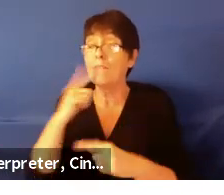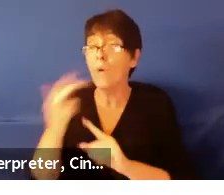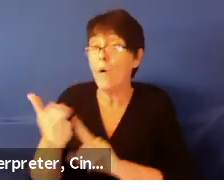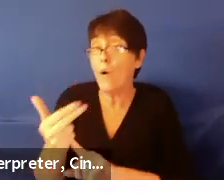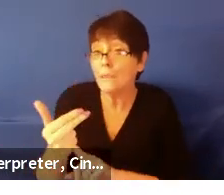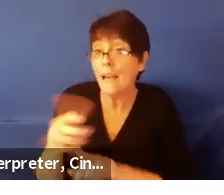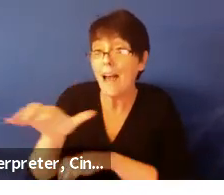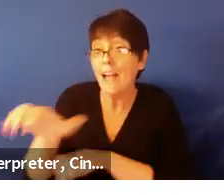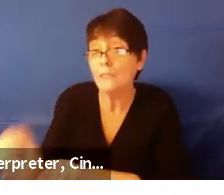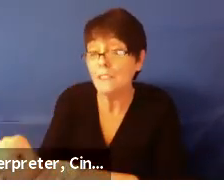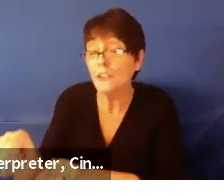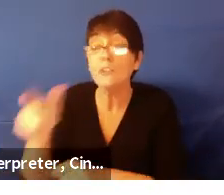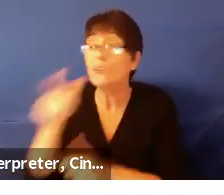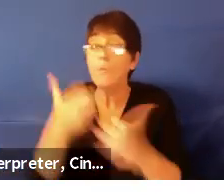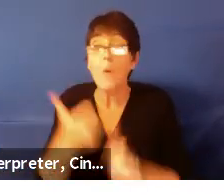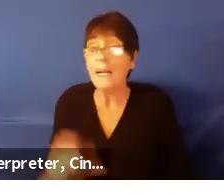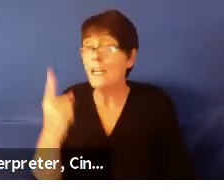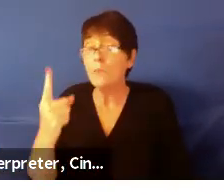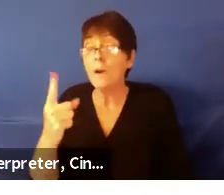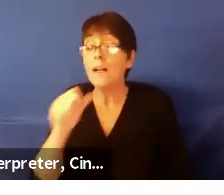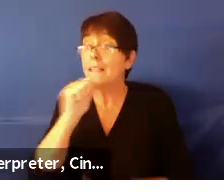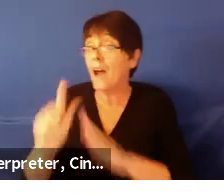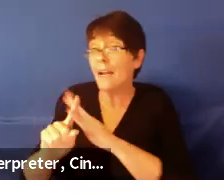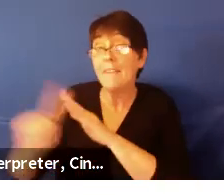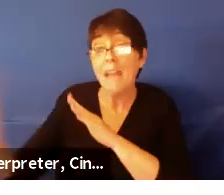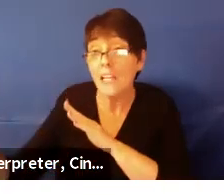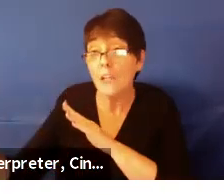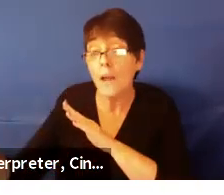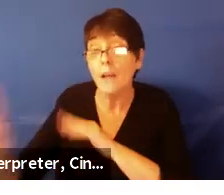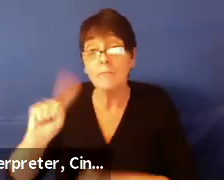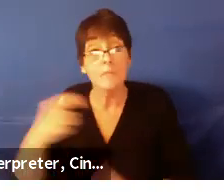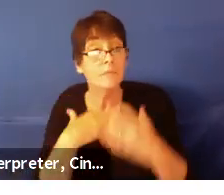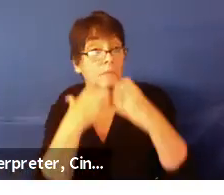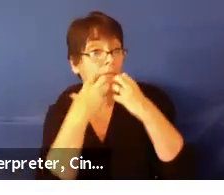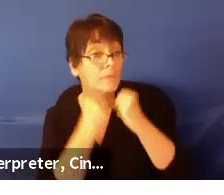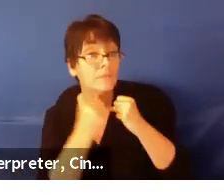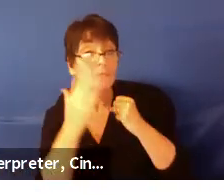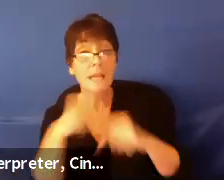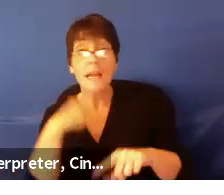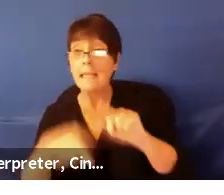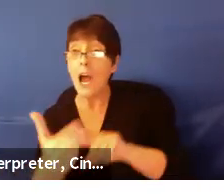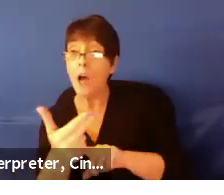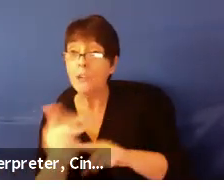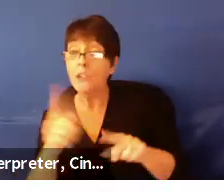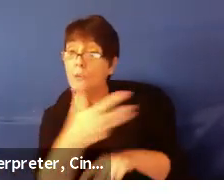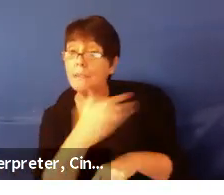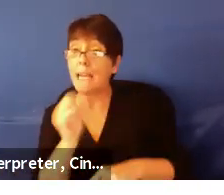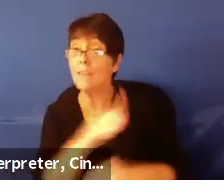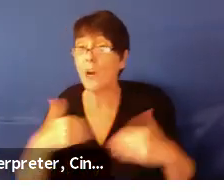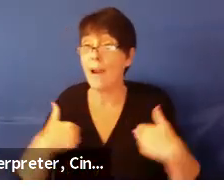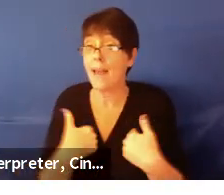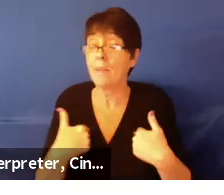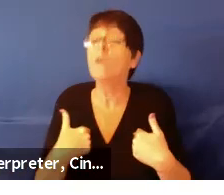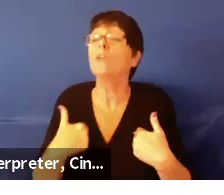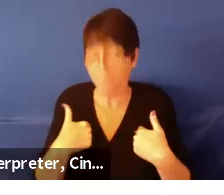acquisition. We don't want anyone not evacuating just because we can't get them a hotel room that takes a pet. So this has